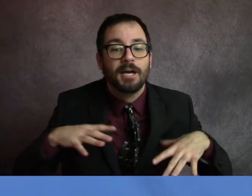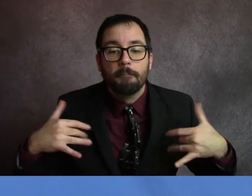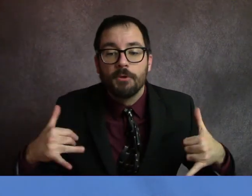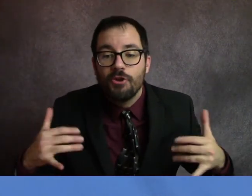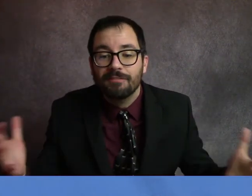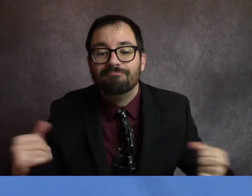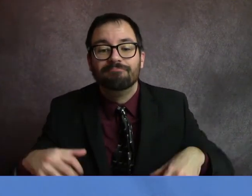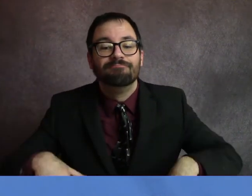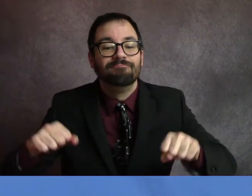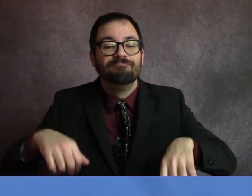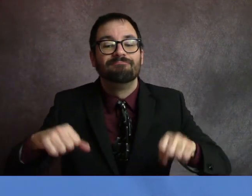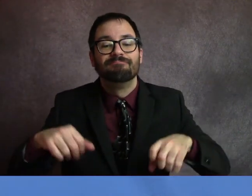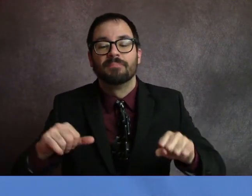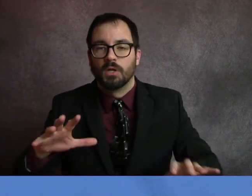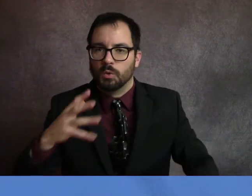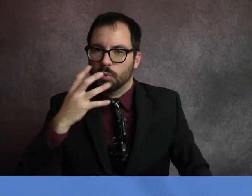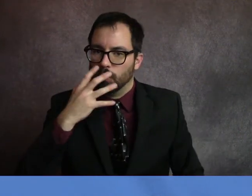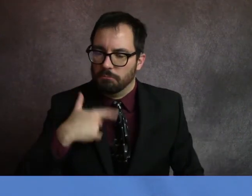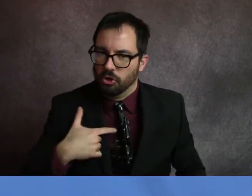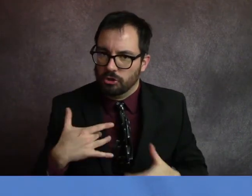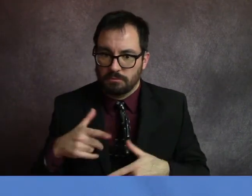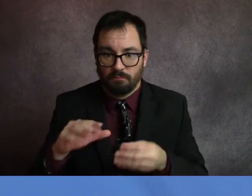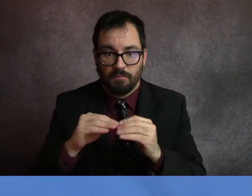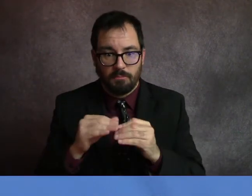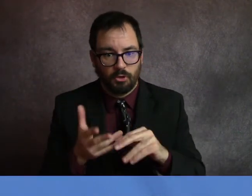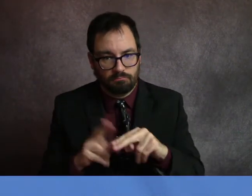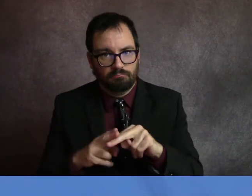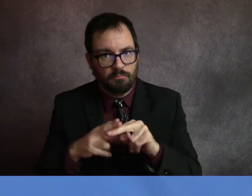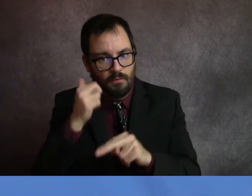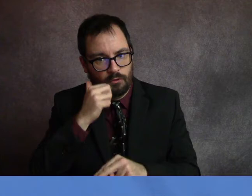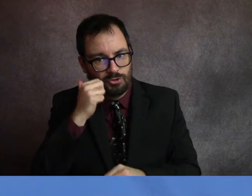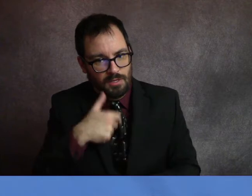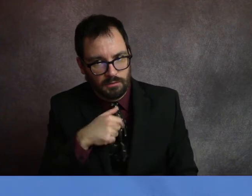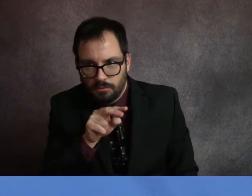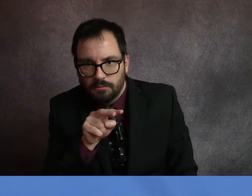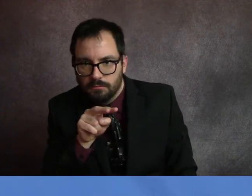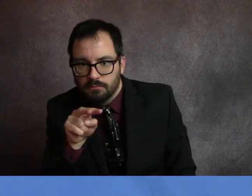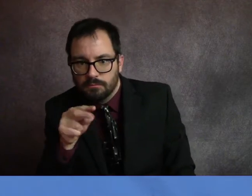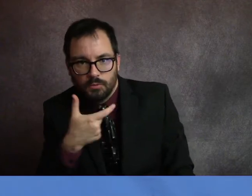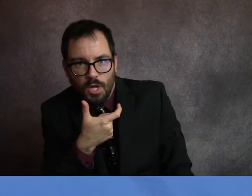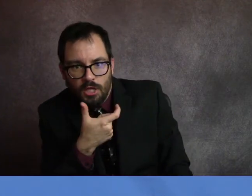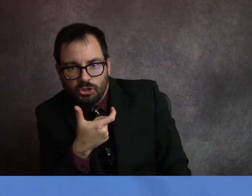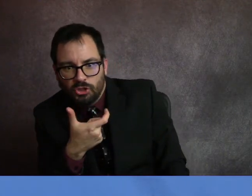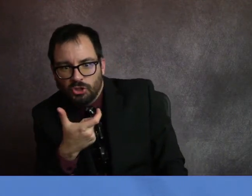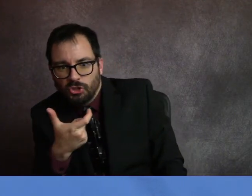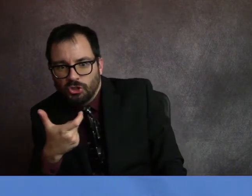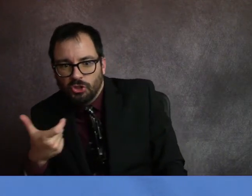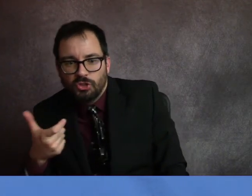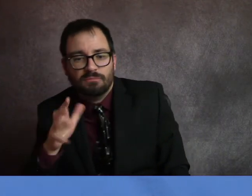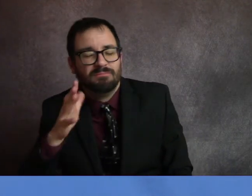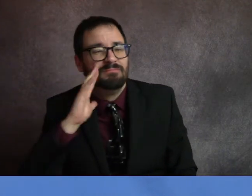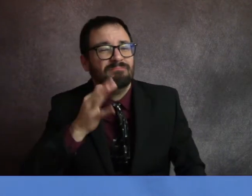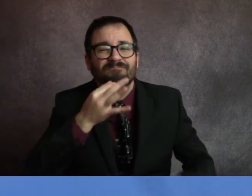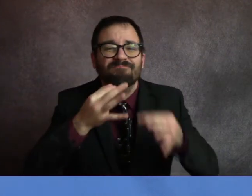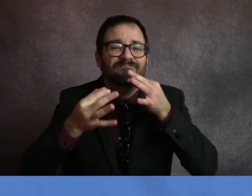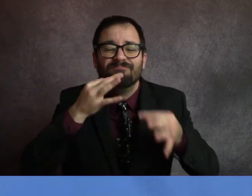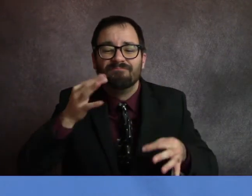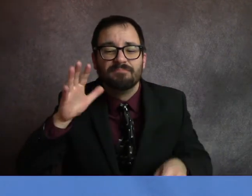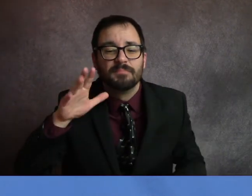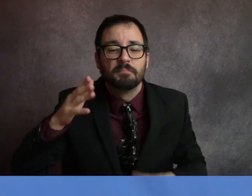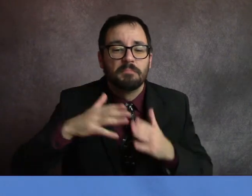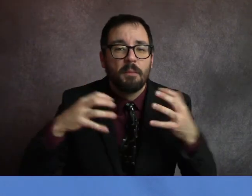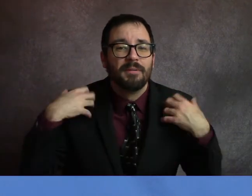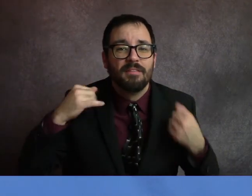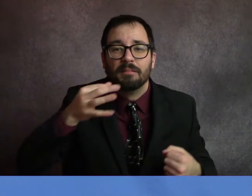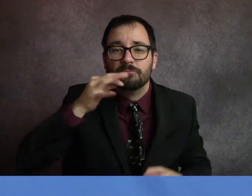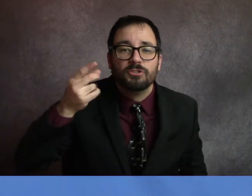concerned about house parties. I'm concerned about seeing these numbers go up every day. you know, the public health experts, Dr. Fauci